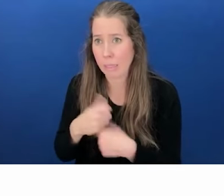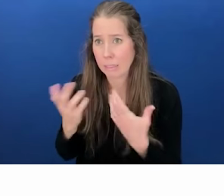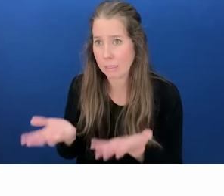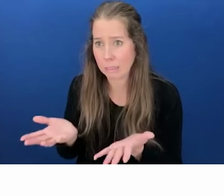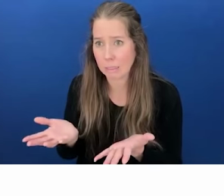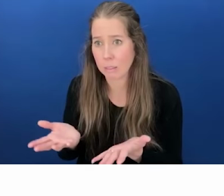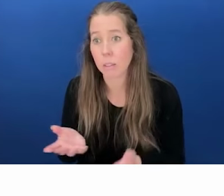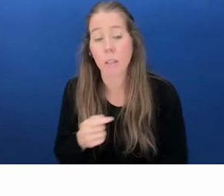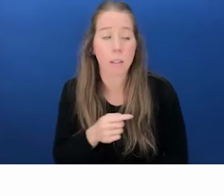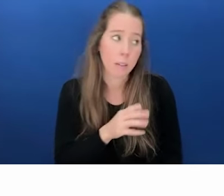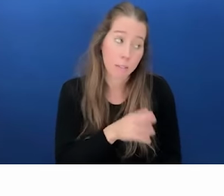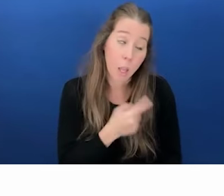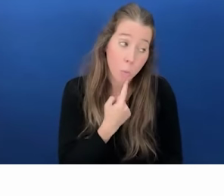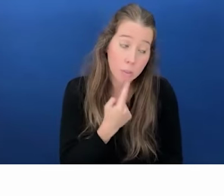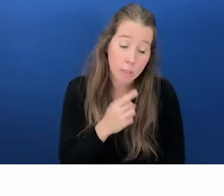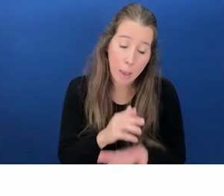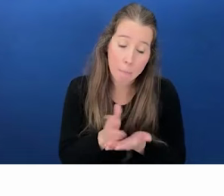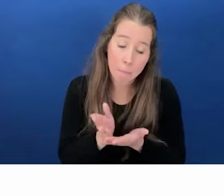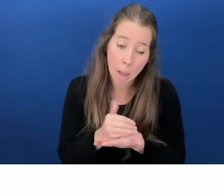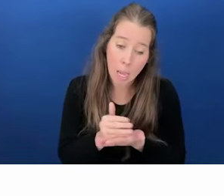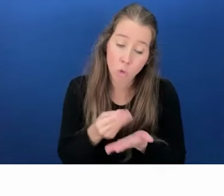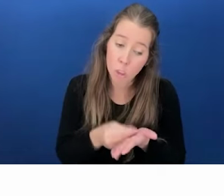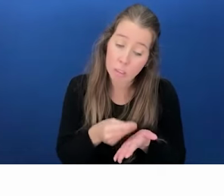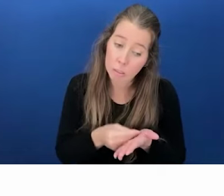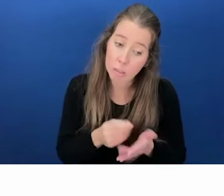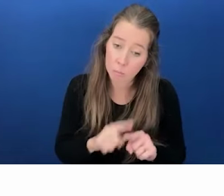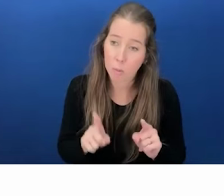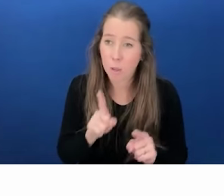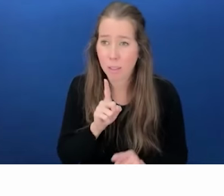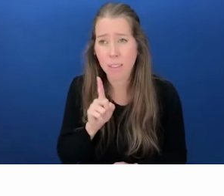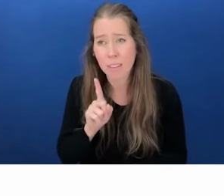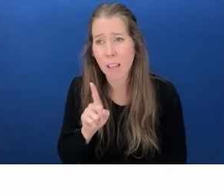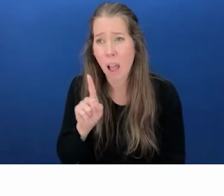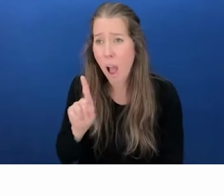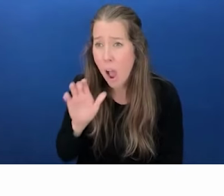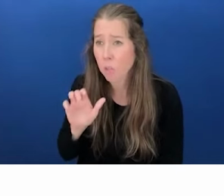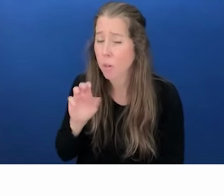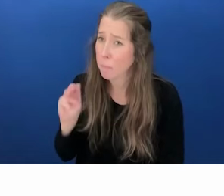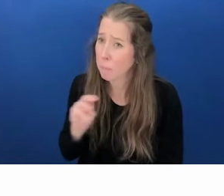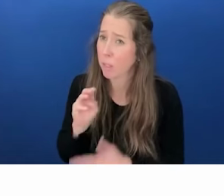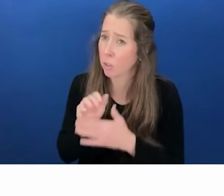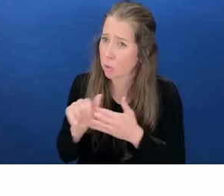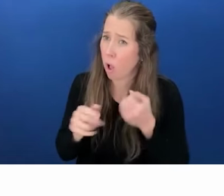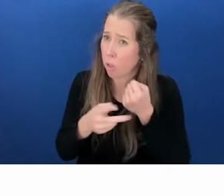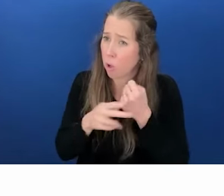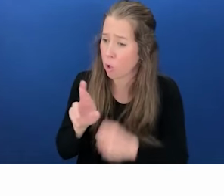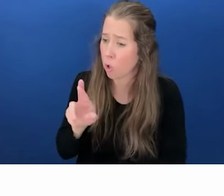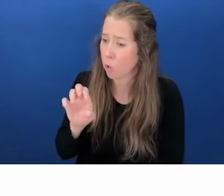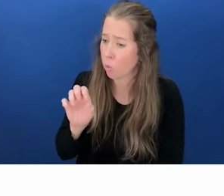gonna say budget, but the rub on that is that there's $100 million reserve. Right, which was 40 million